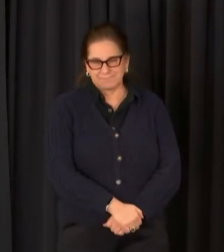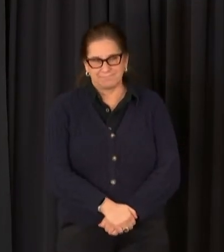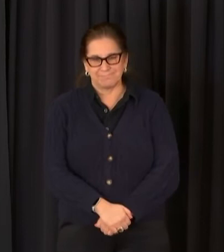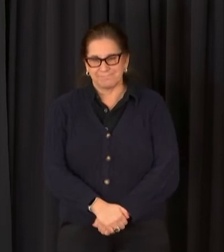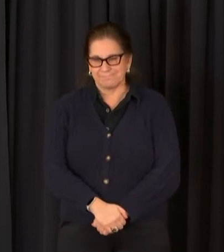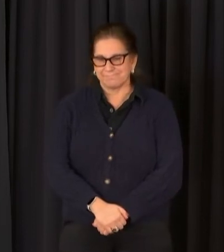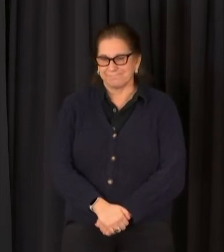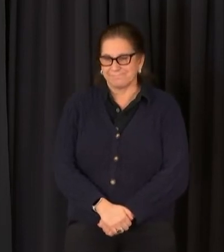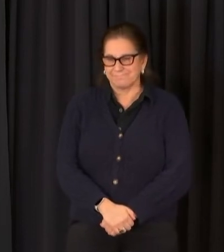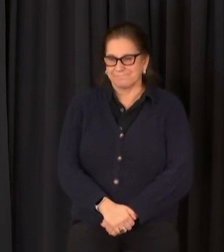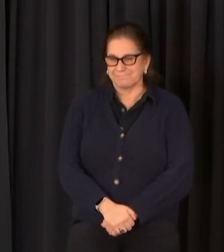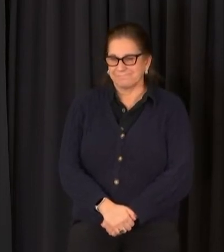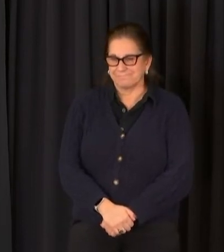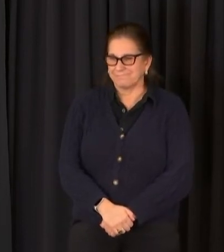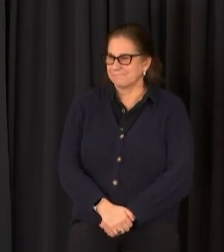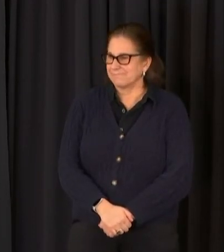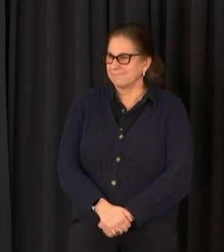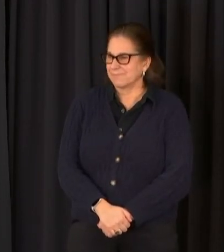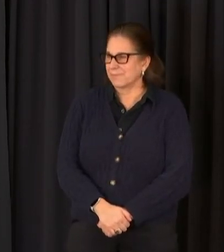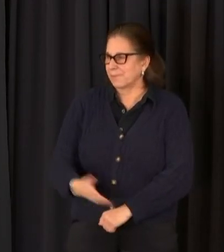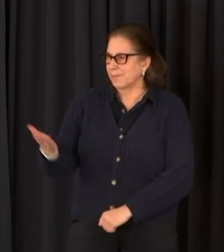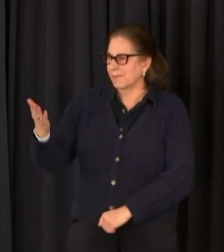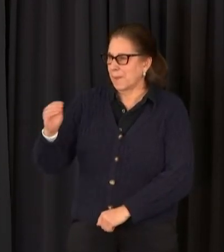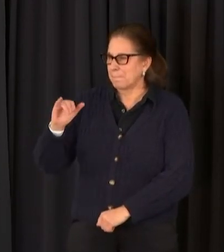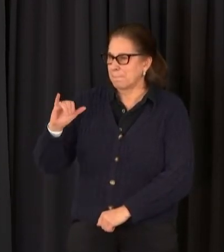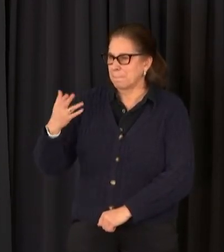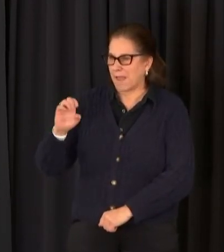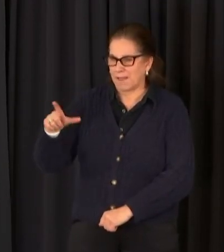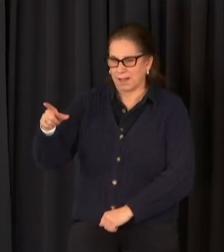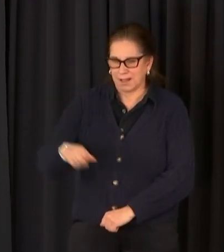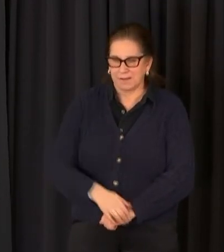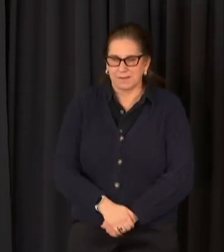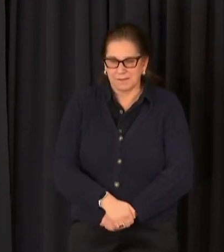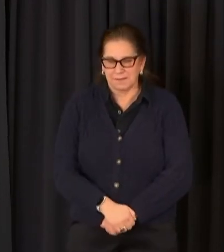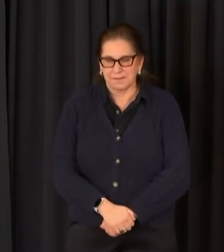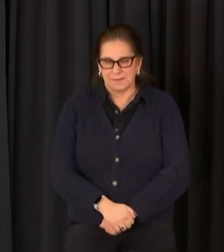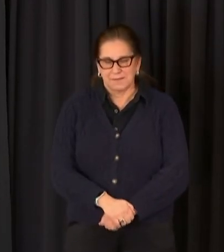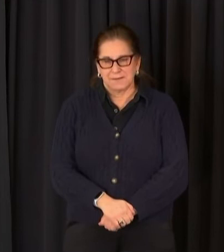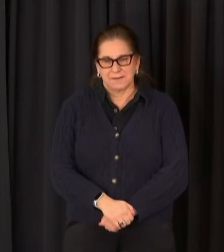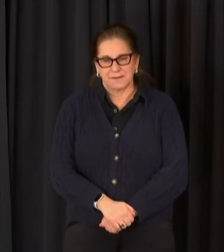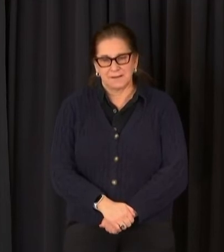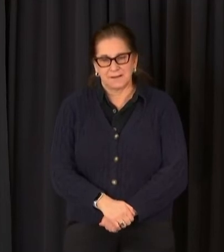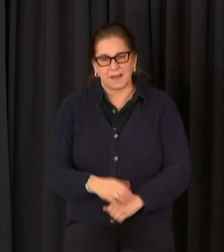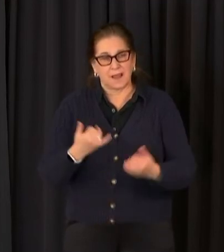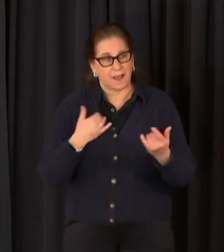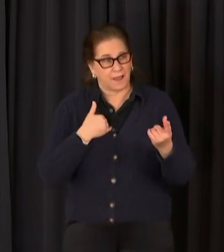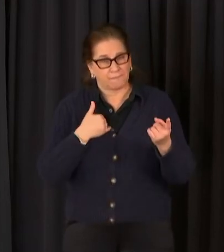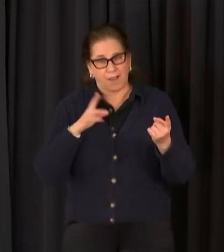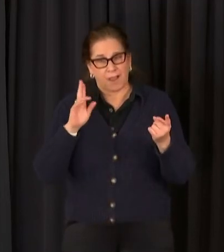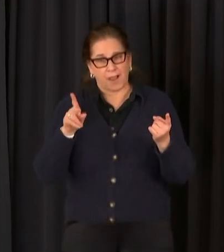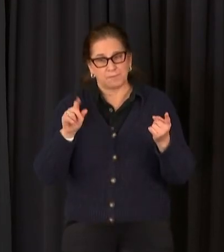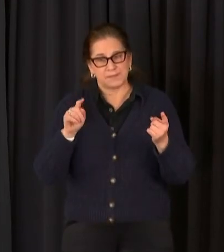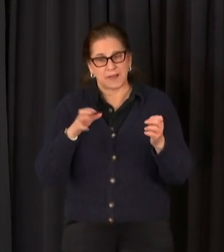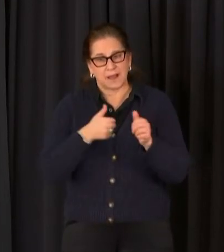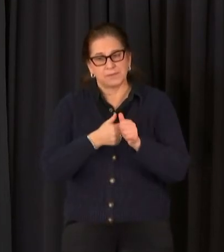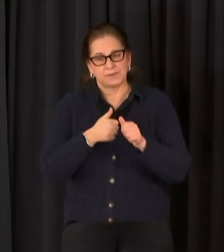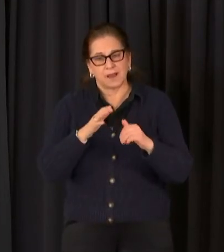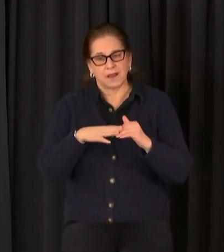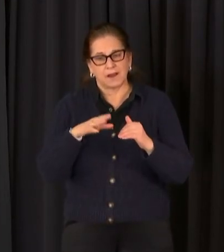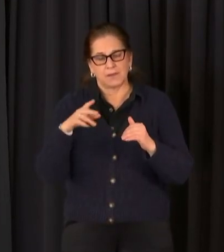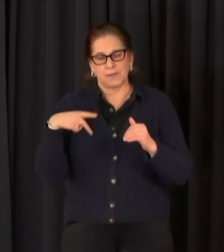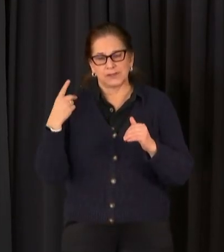Yes, sir, Michael. Some questions for Director Unique Morris-Hughes. Is there an update on the district's $1,200 stimulus